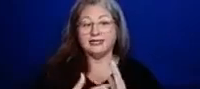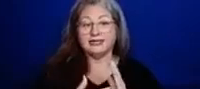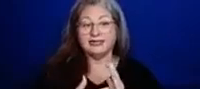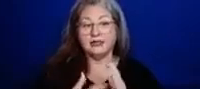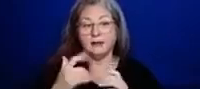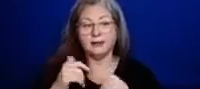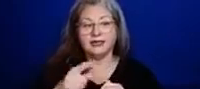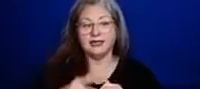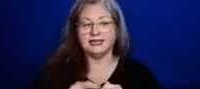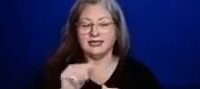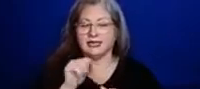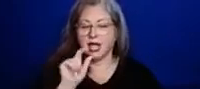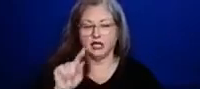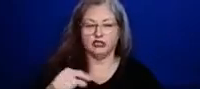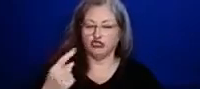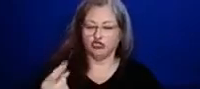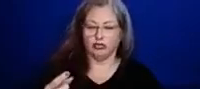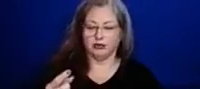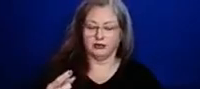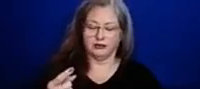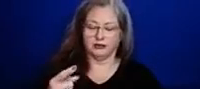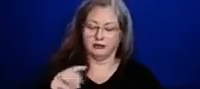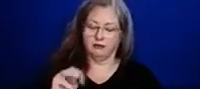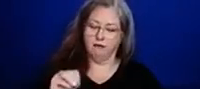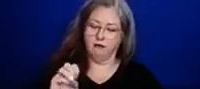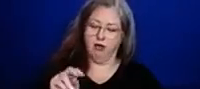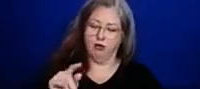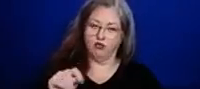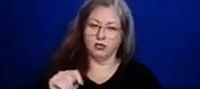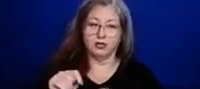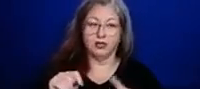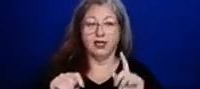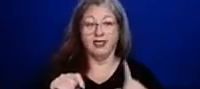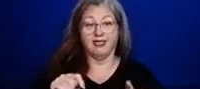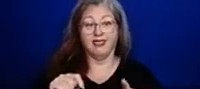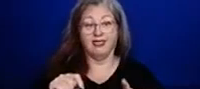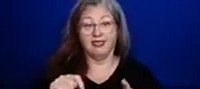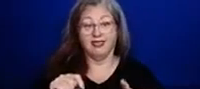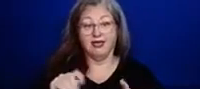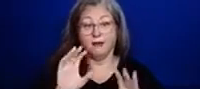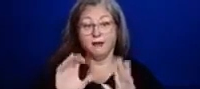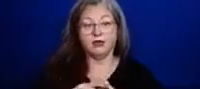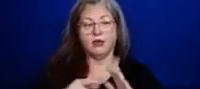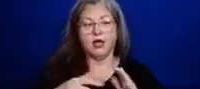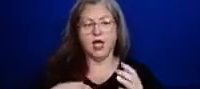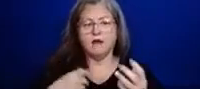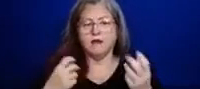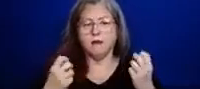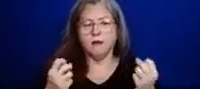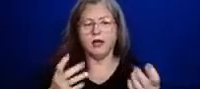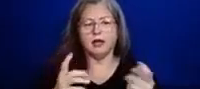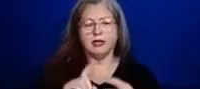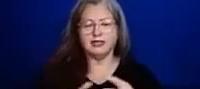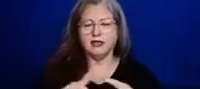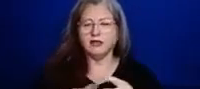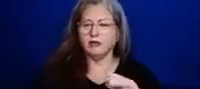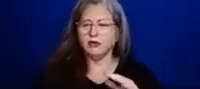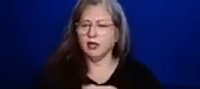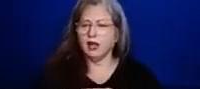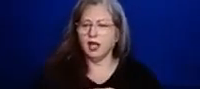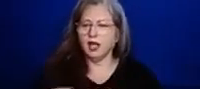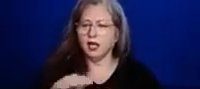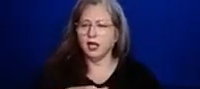are not more merely monoprints. So this one has lots of layers